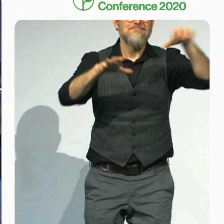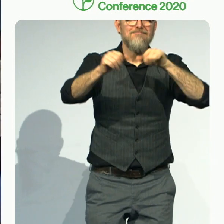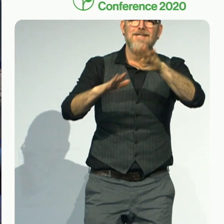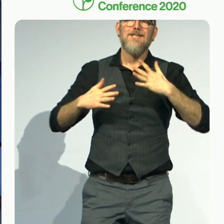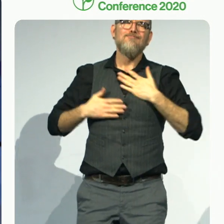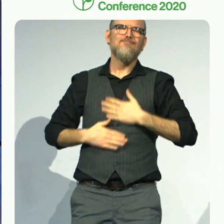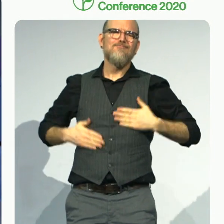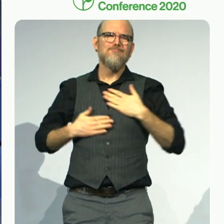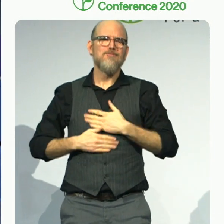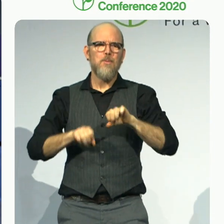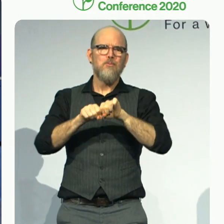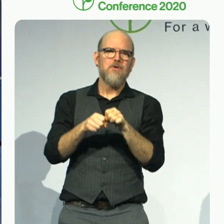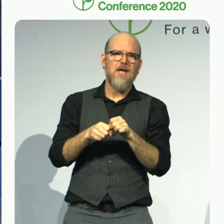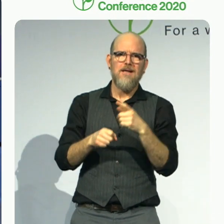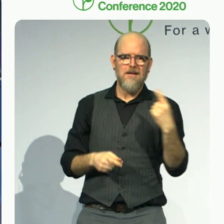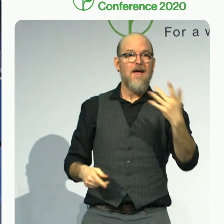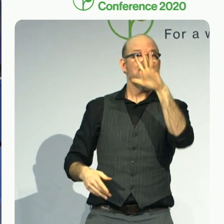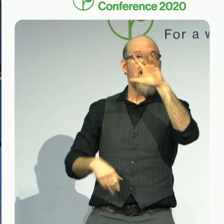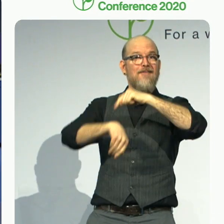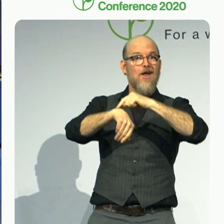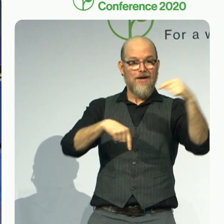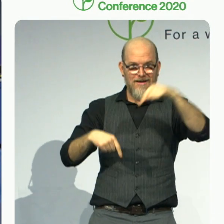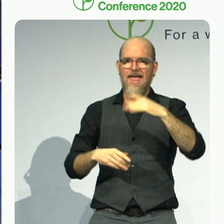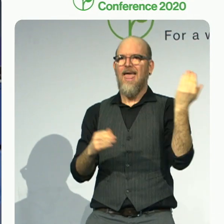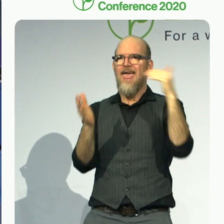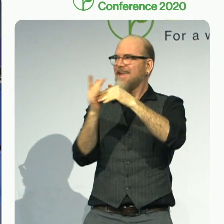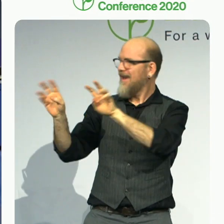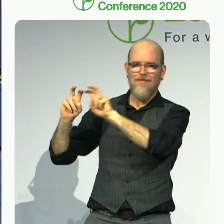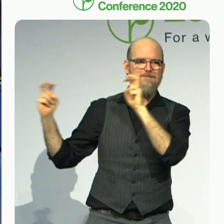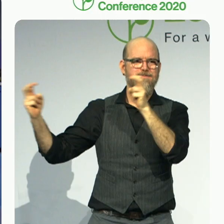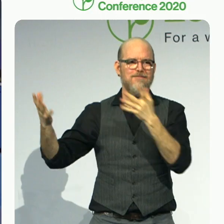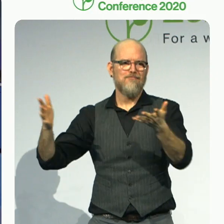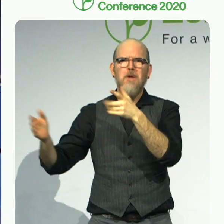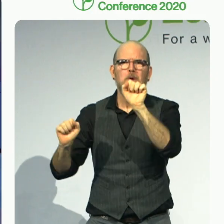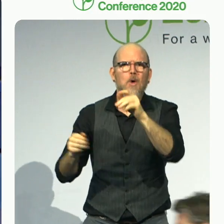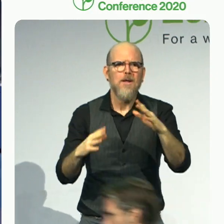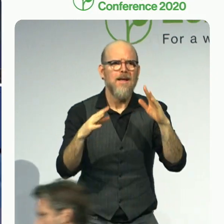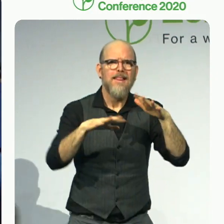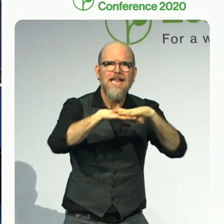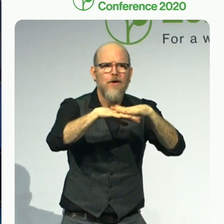o'clock. Thank you. Make sure you talk to each other, and make sure you include each other. So have fun.